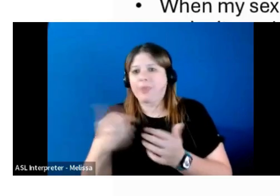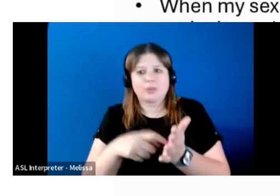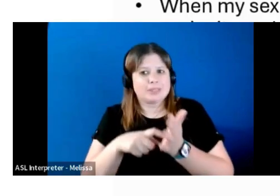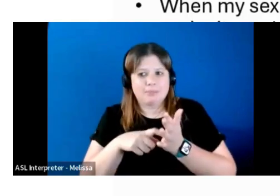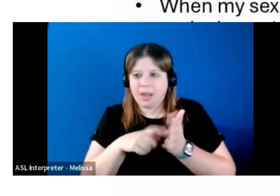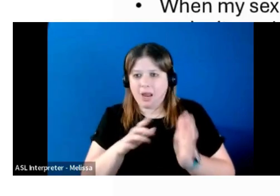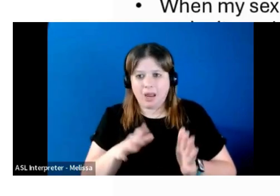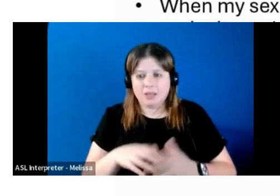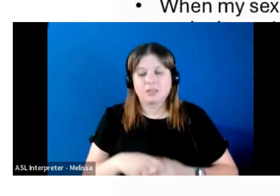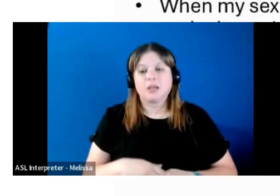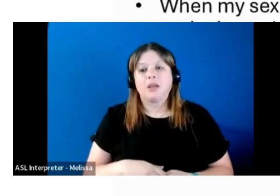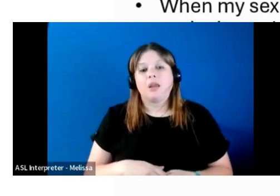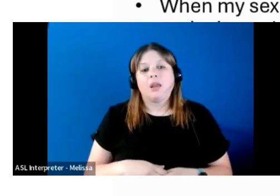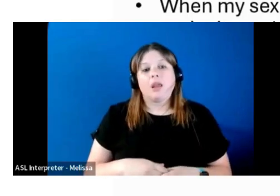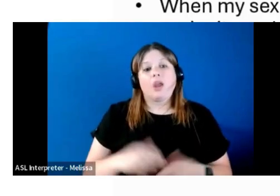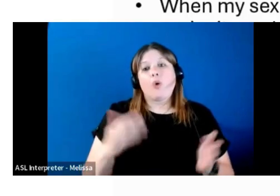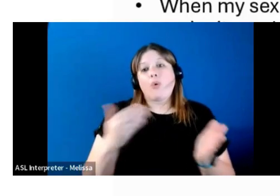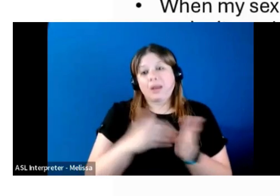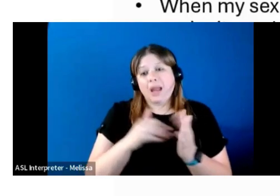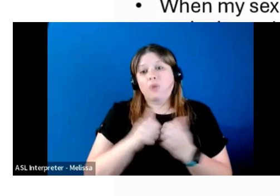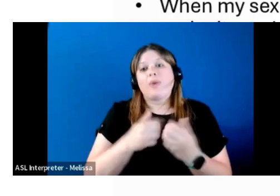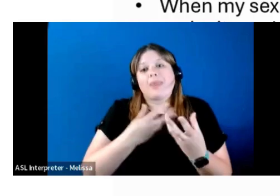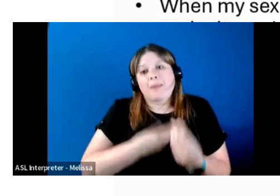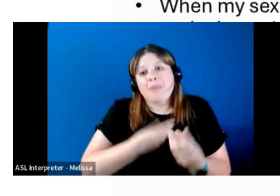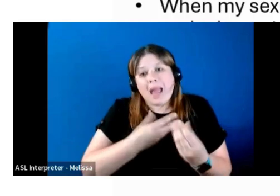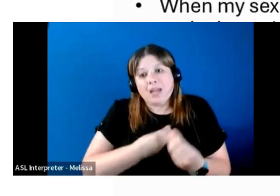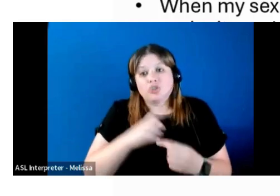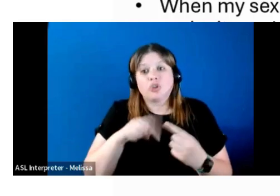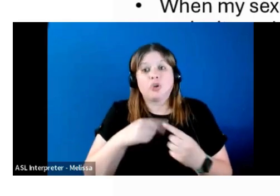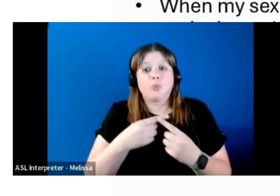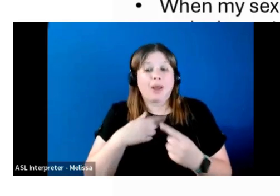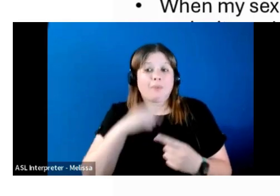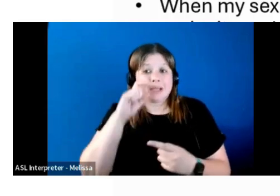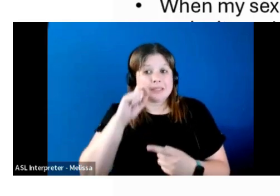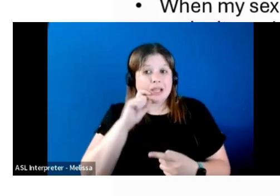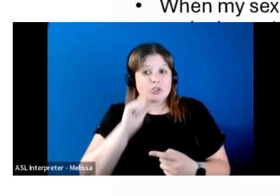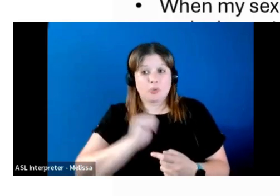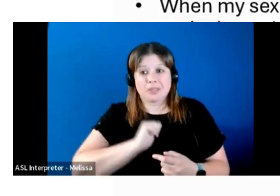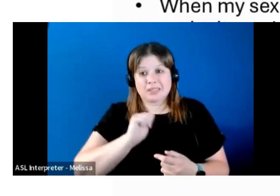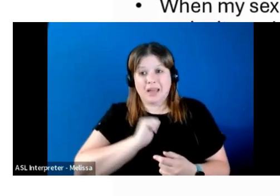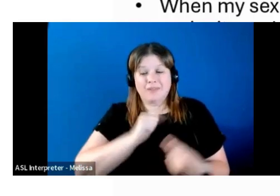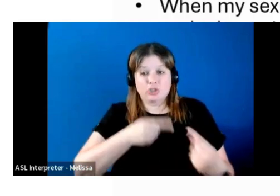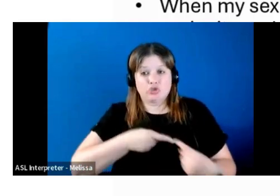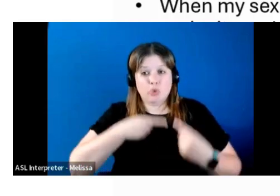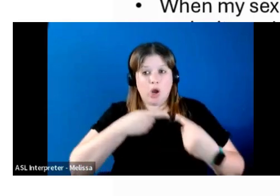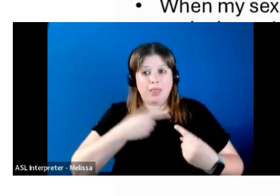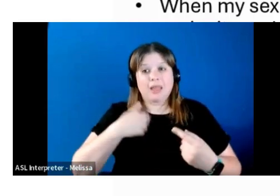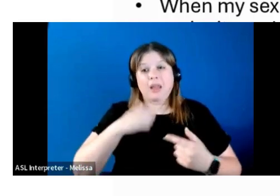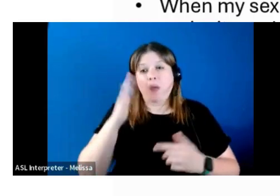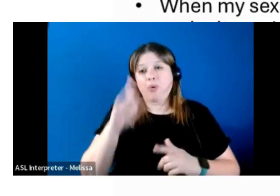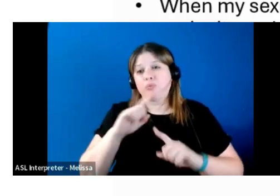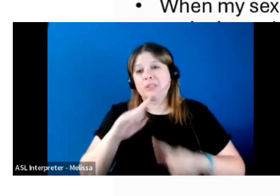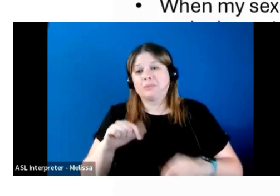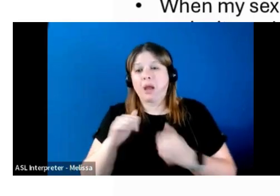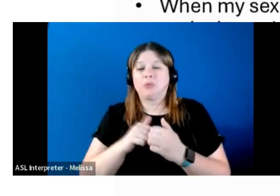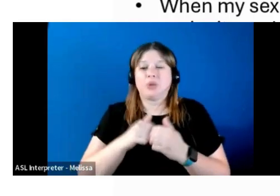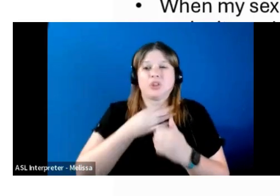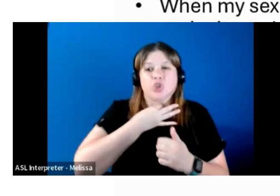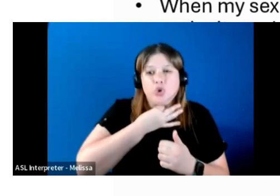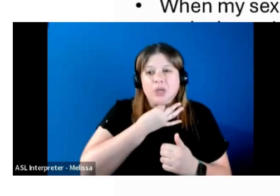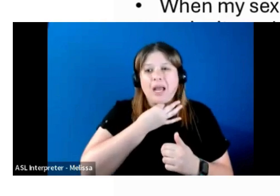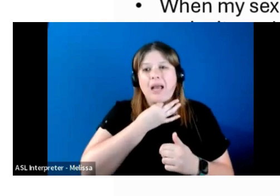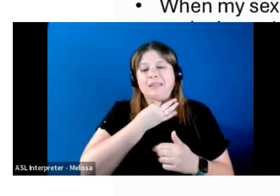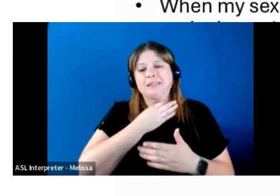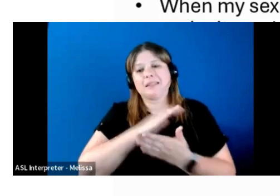Again, with compassion, when my sexual self is struggling, I'll respond with curiosity and kindness, not criticism